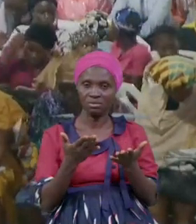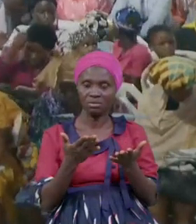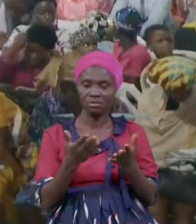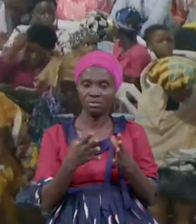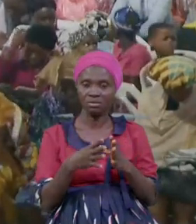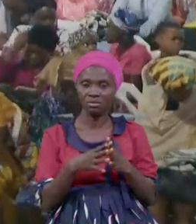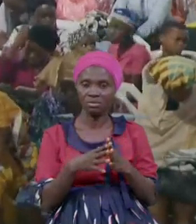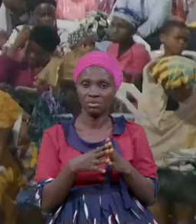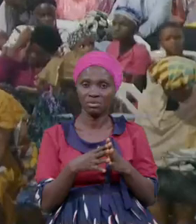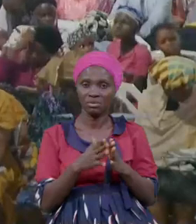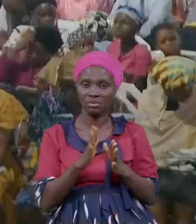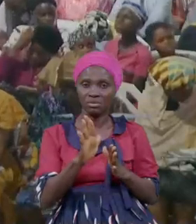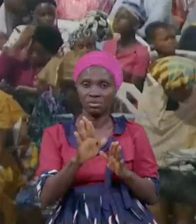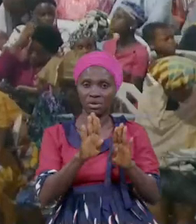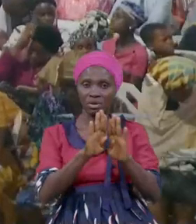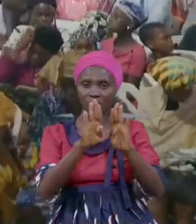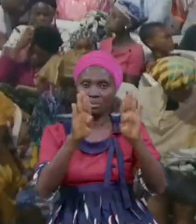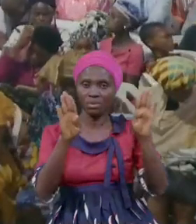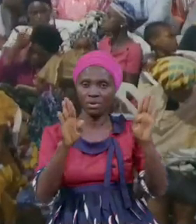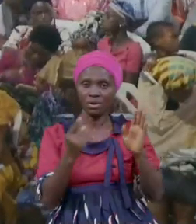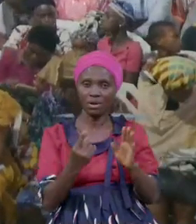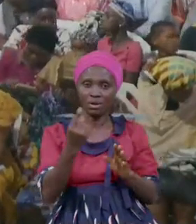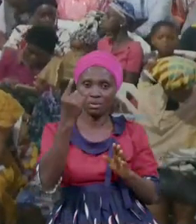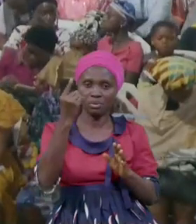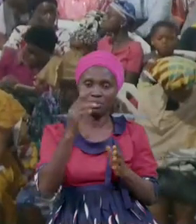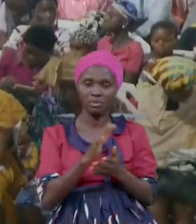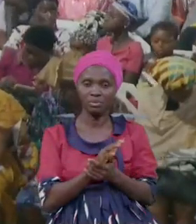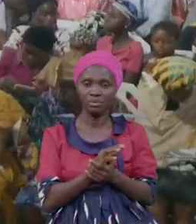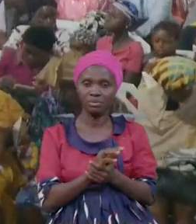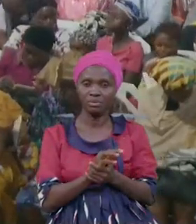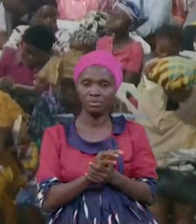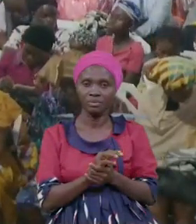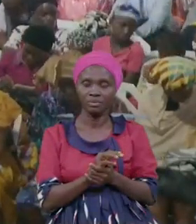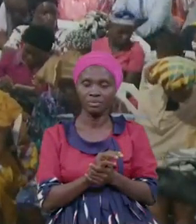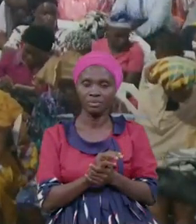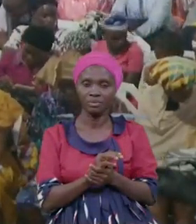your balloon or your banner and wave it at me, please?